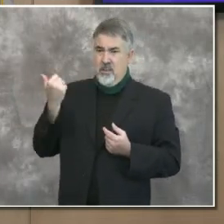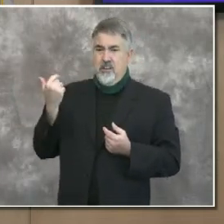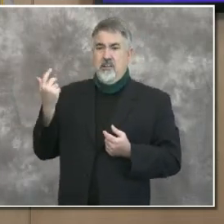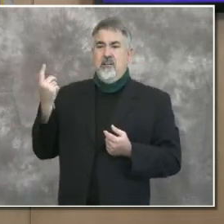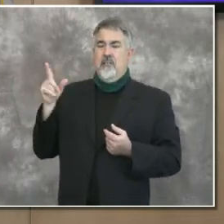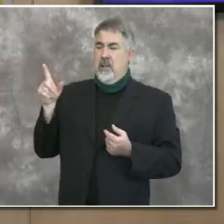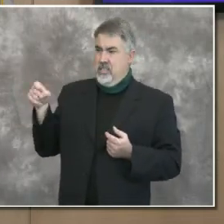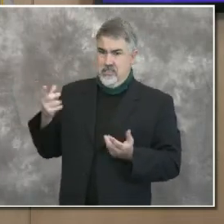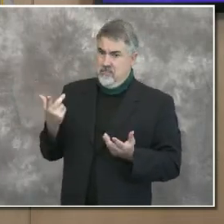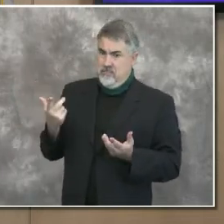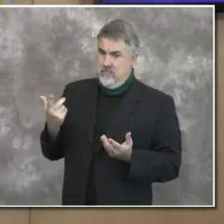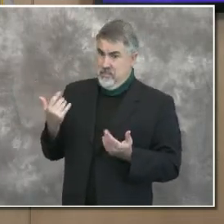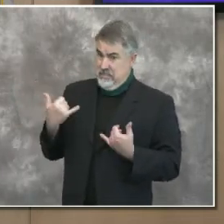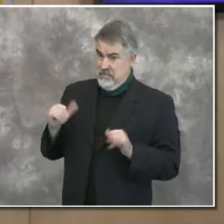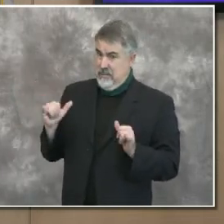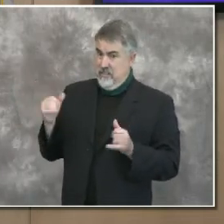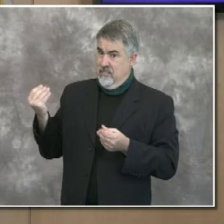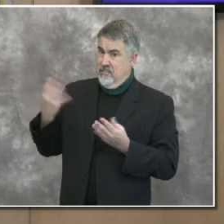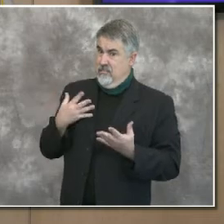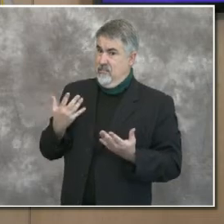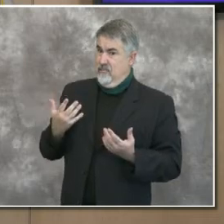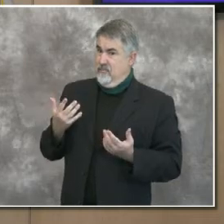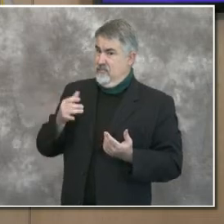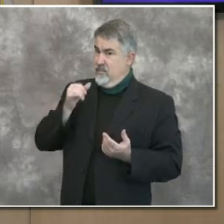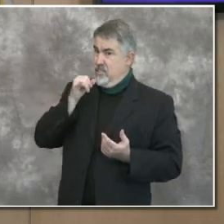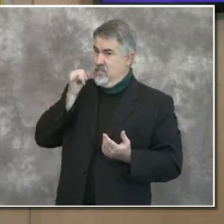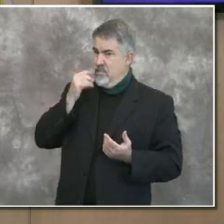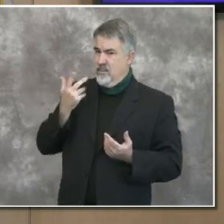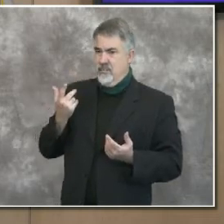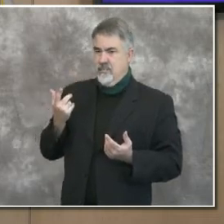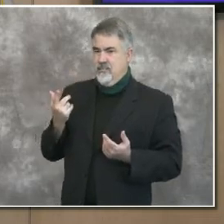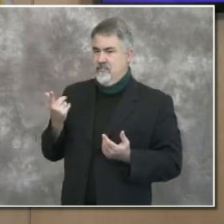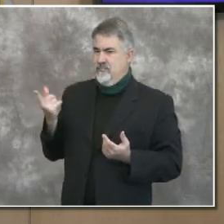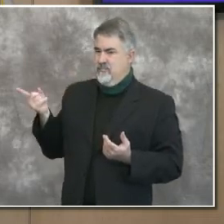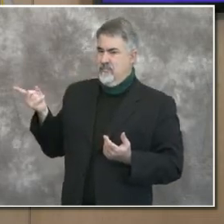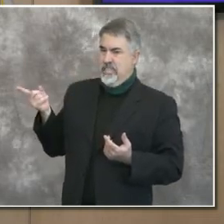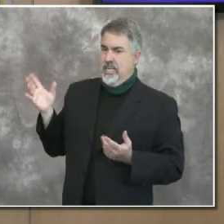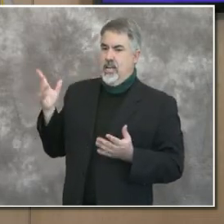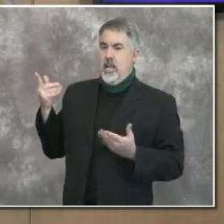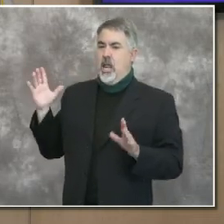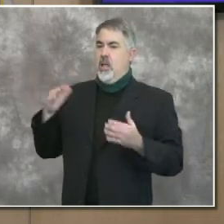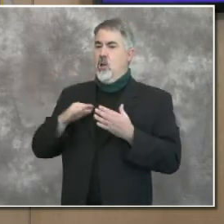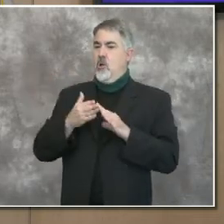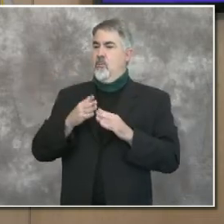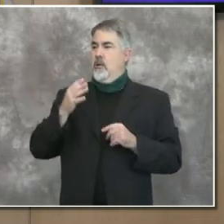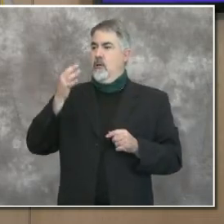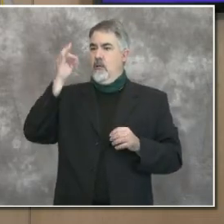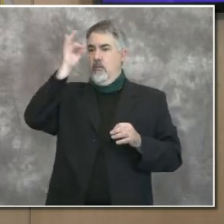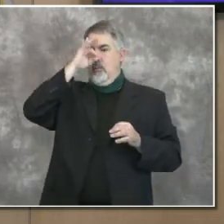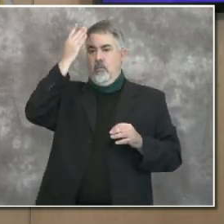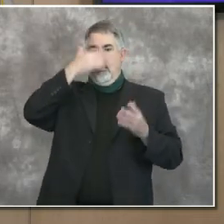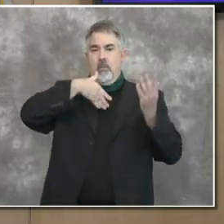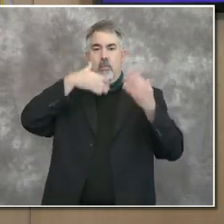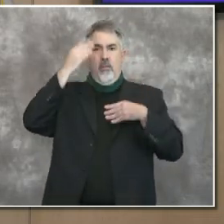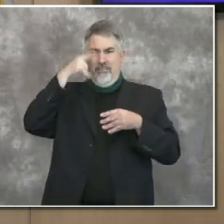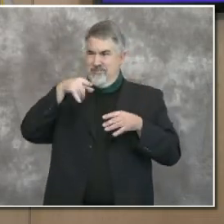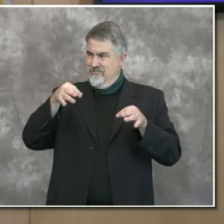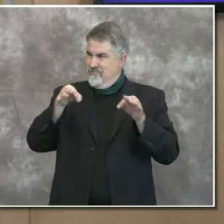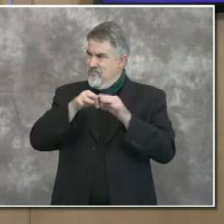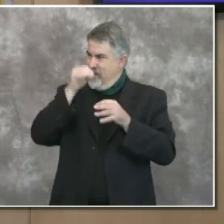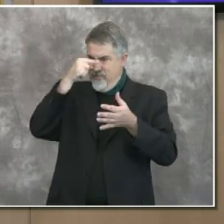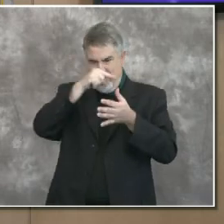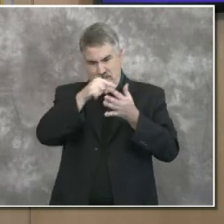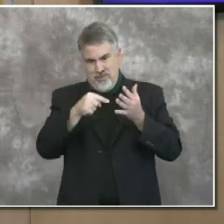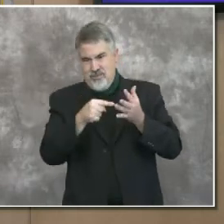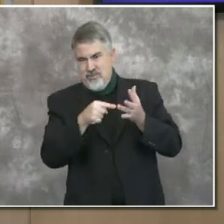gotten it yet. So you're kind of leaving the community in the dark on one of these critical criteria. Can you give us